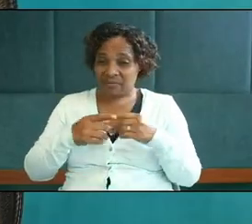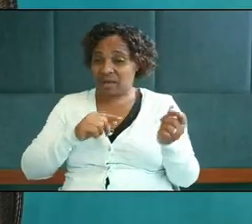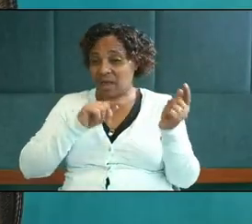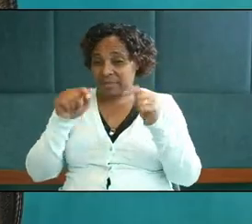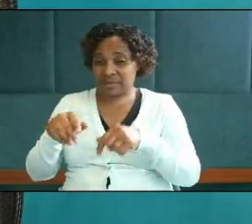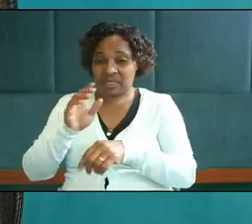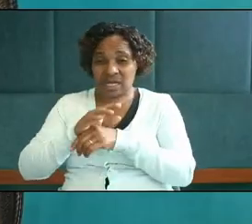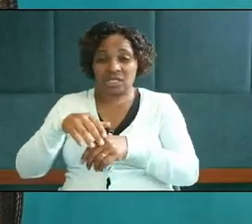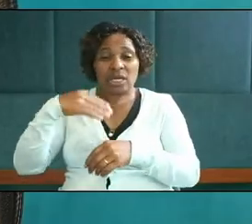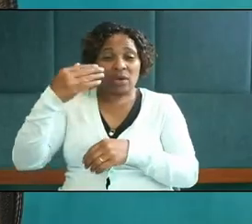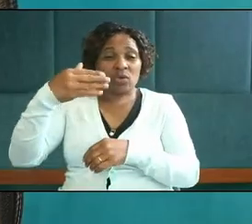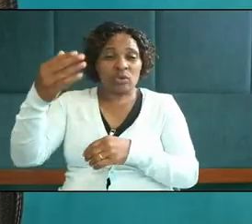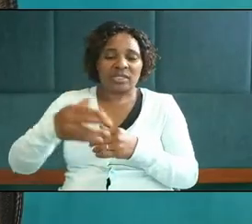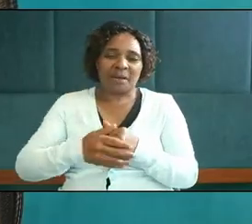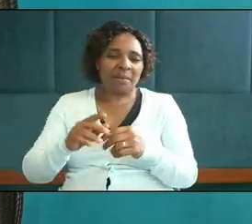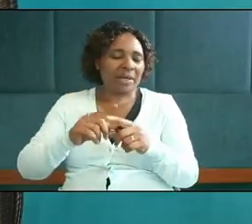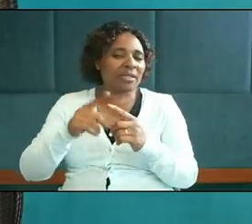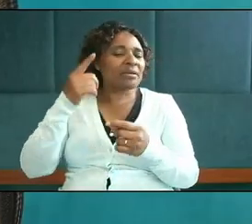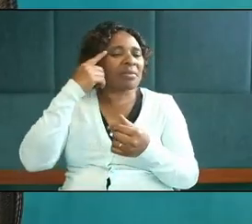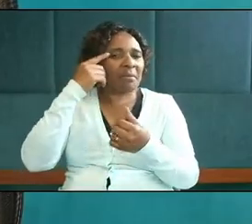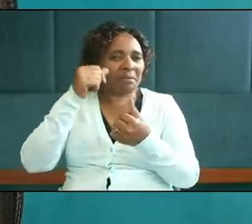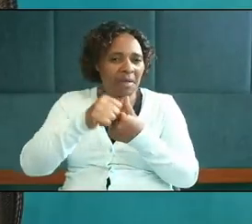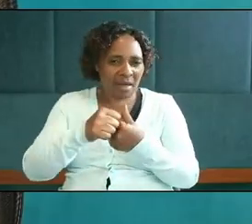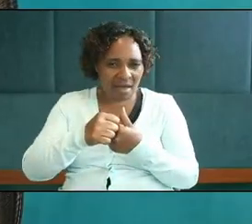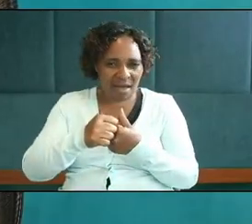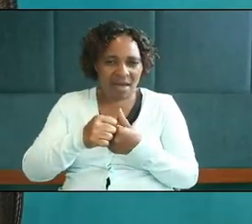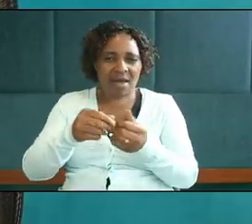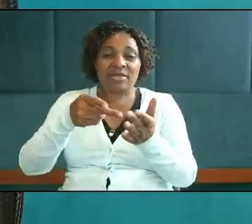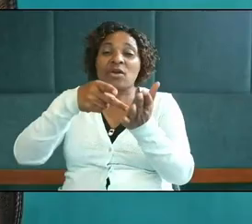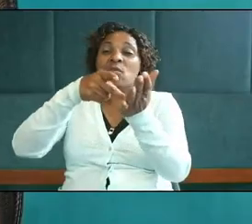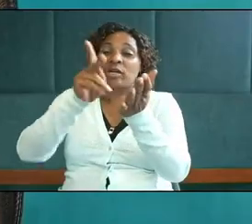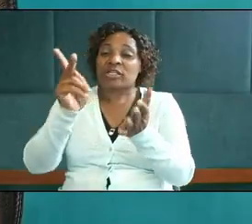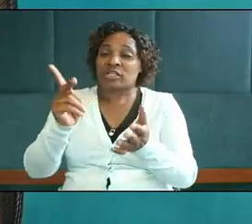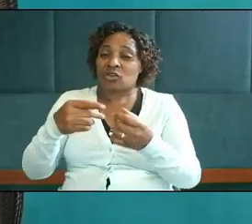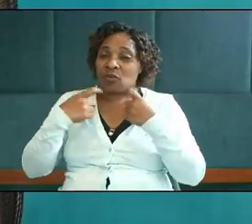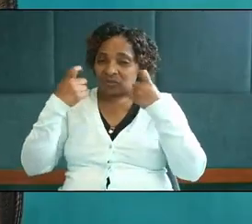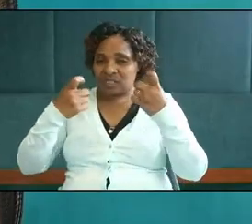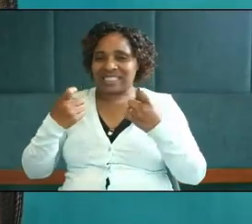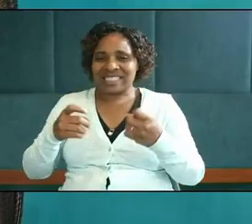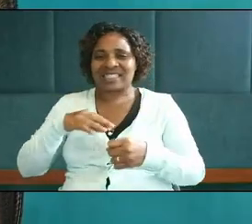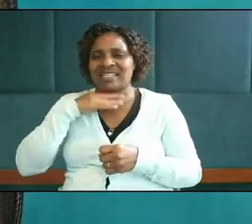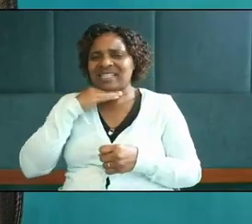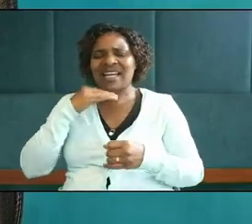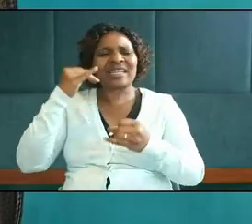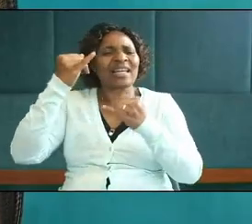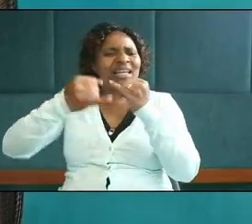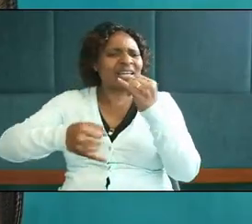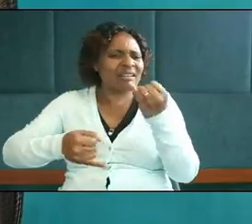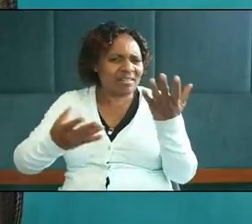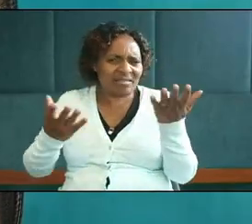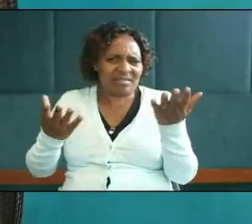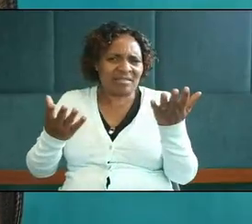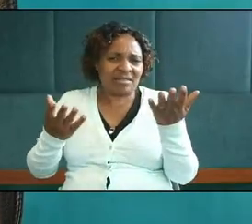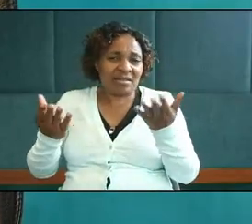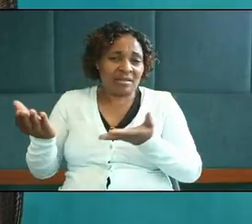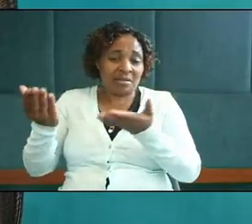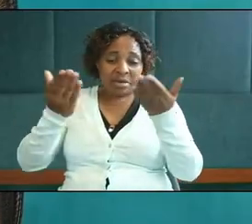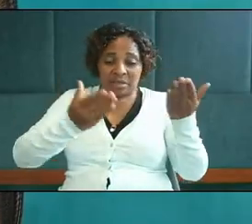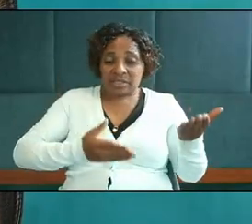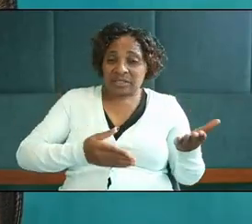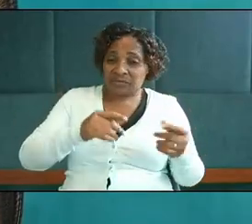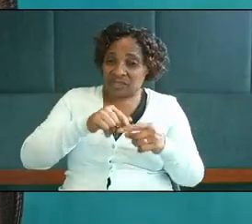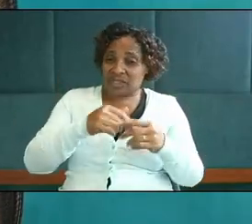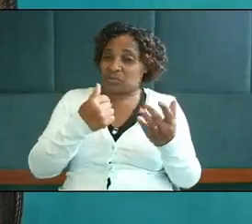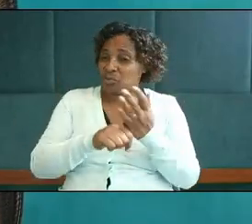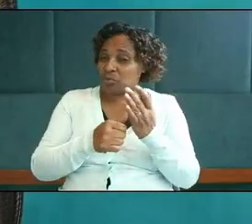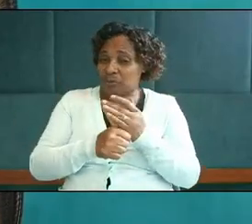church every day. But remember that the wages of sin is death. So it's at the end that you will receive and reap those